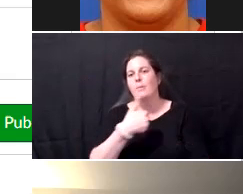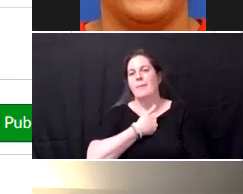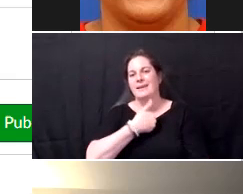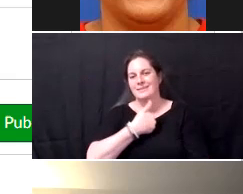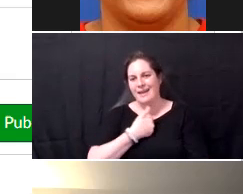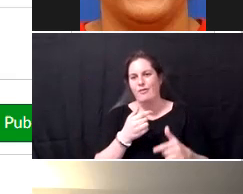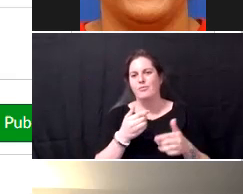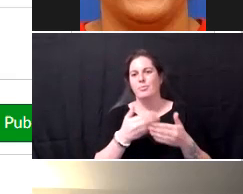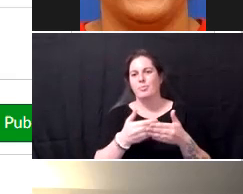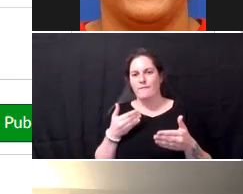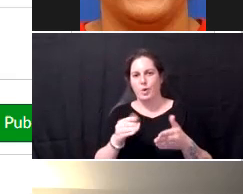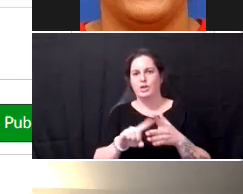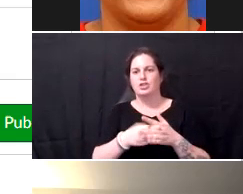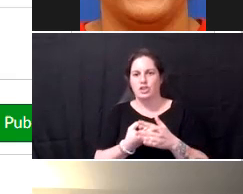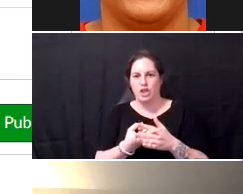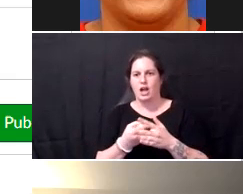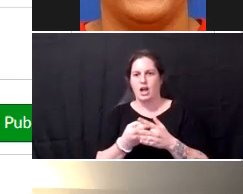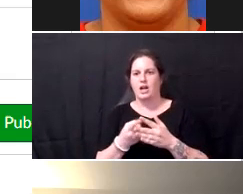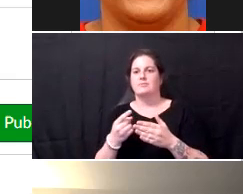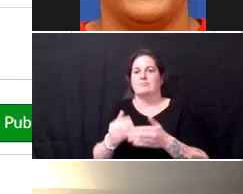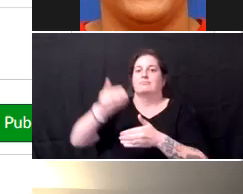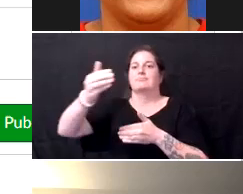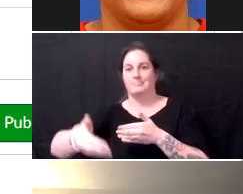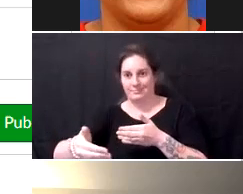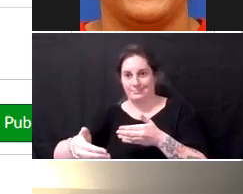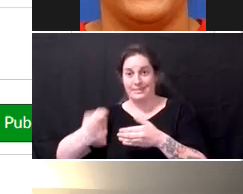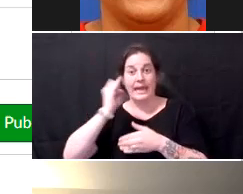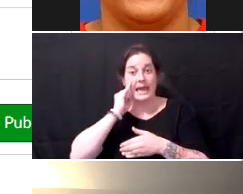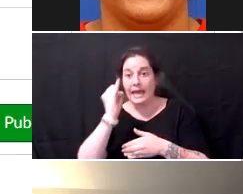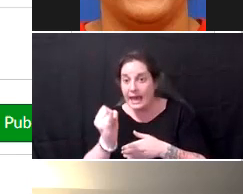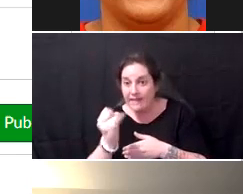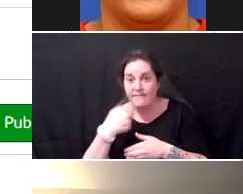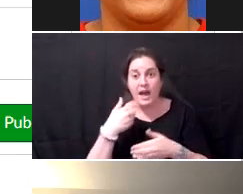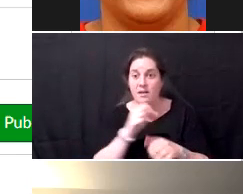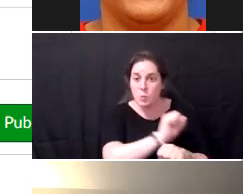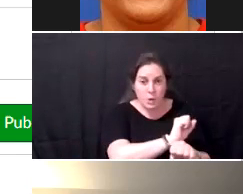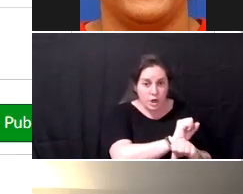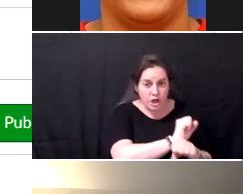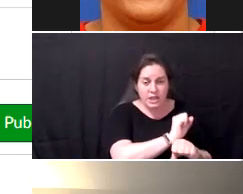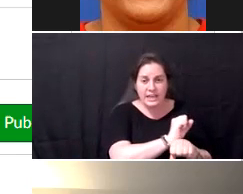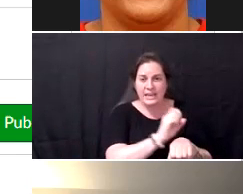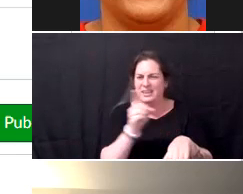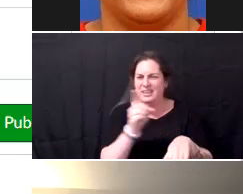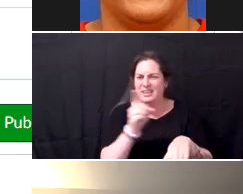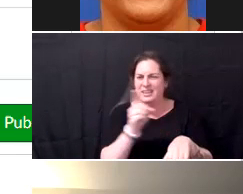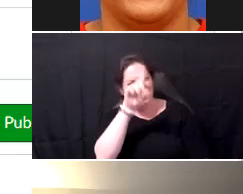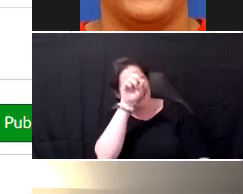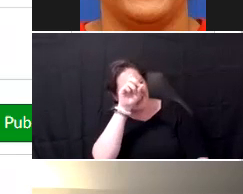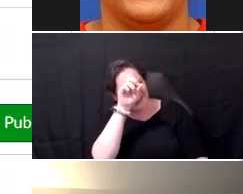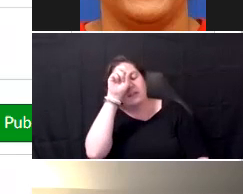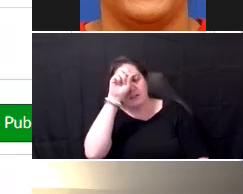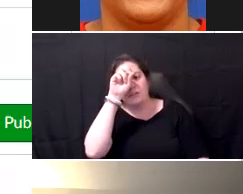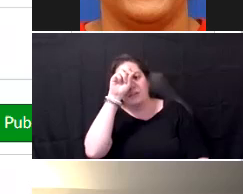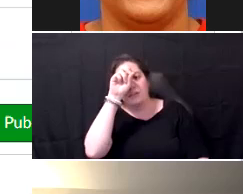okay? And please, at any point while I'm working these problems, if you have questions, stop me, because I want to make sure that